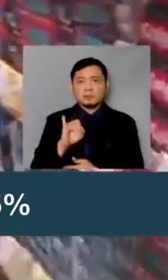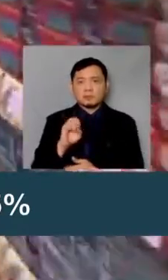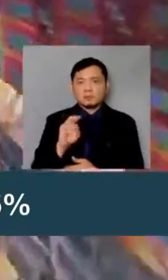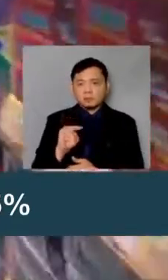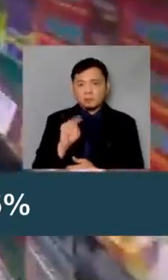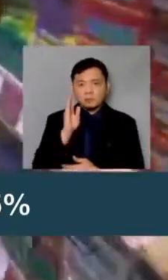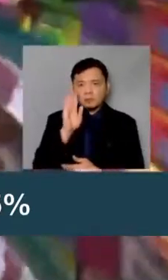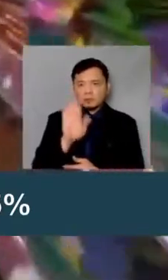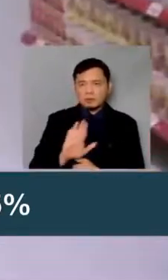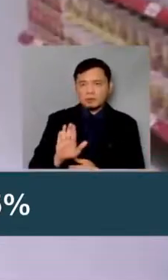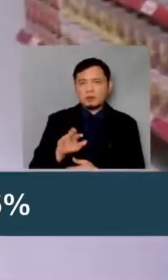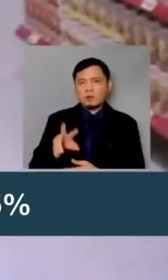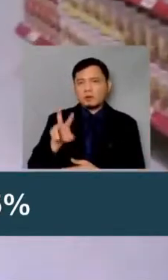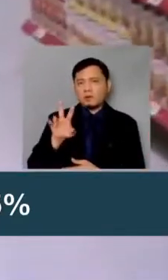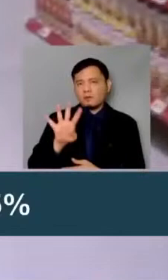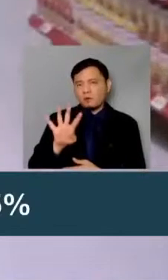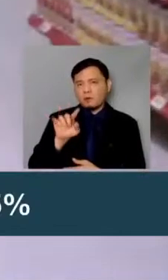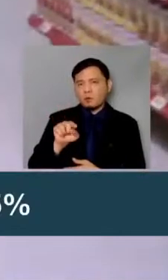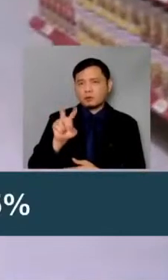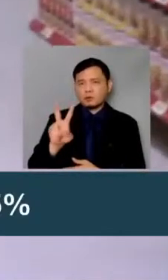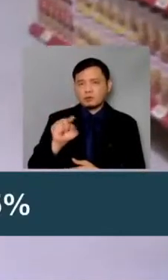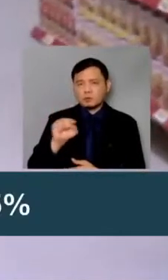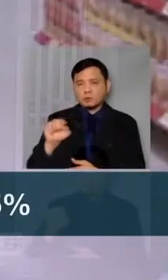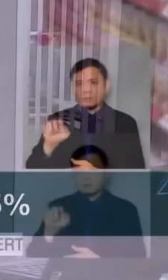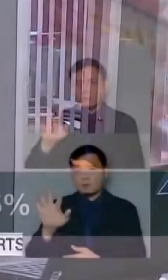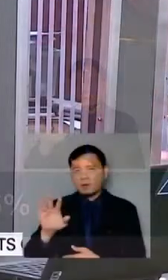and 5% in April.